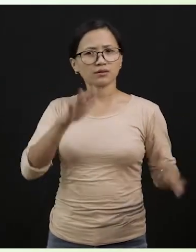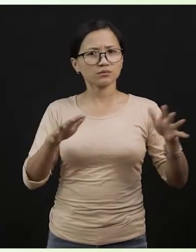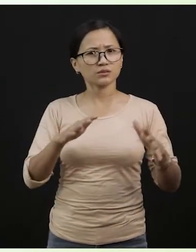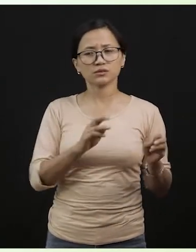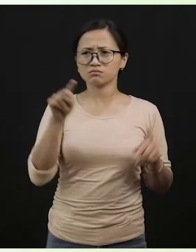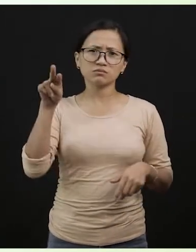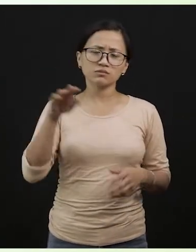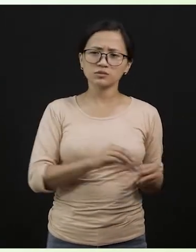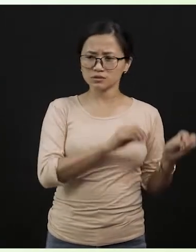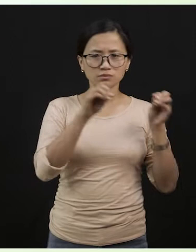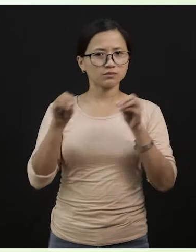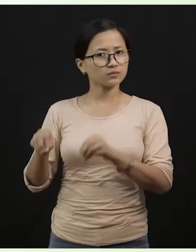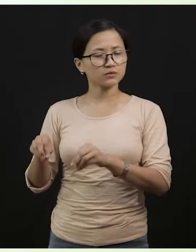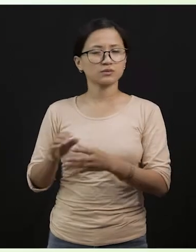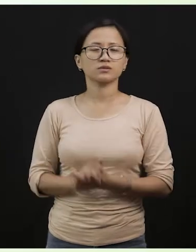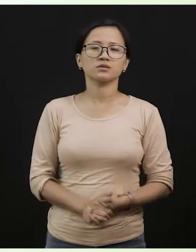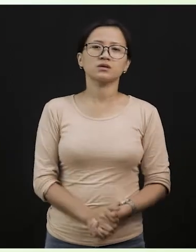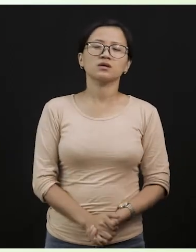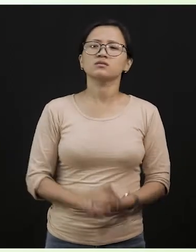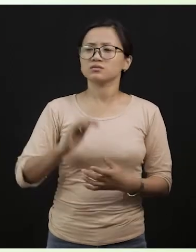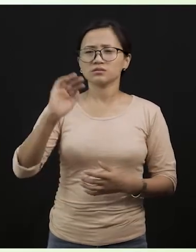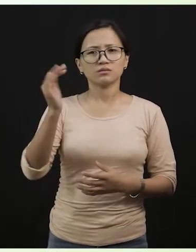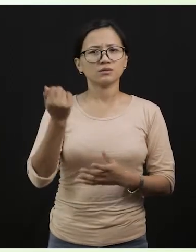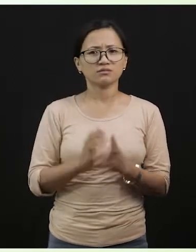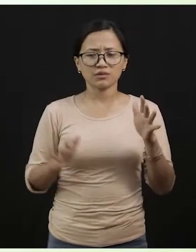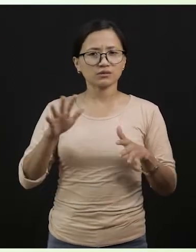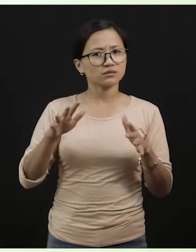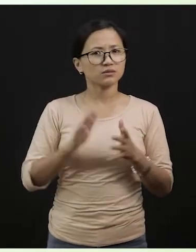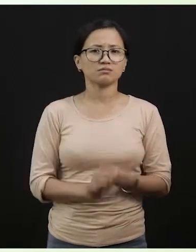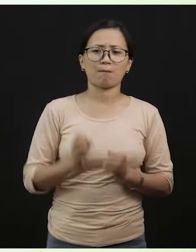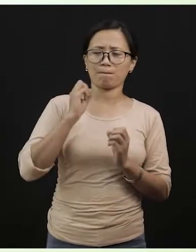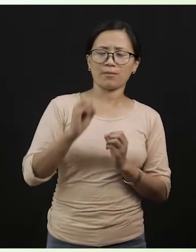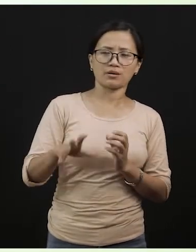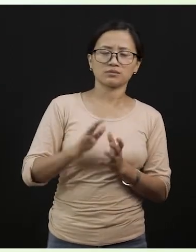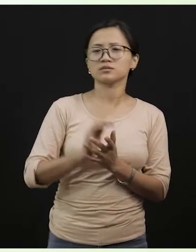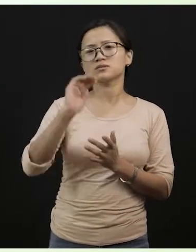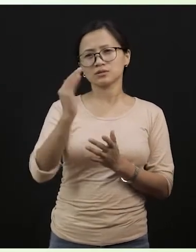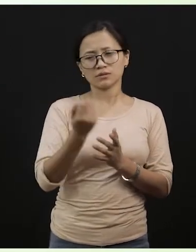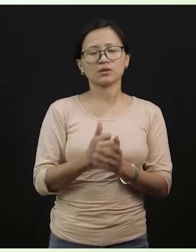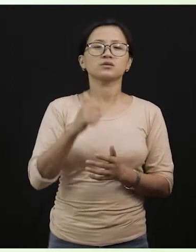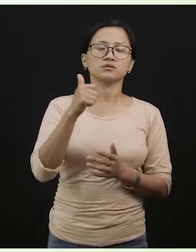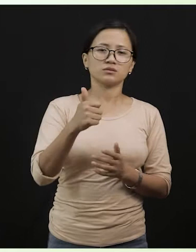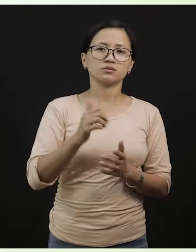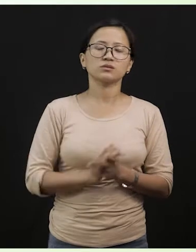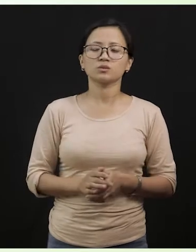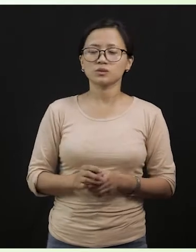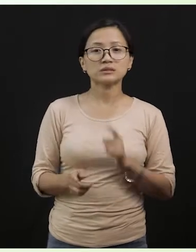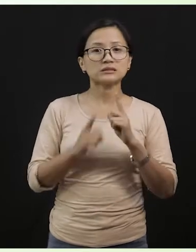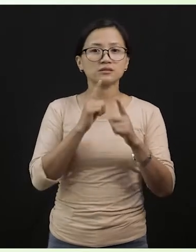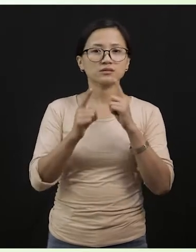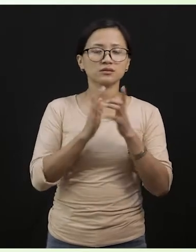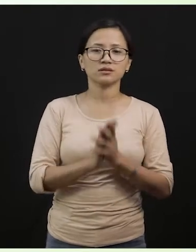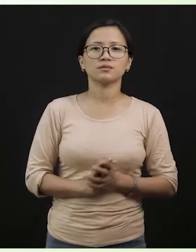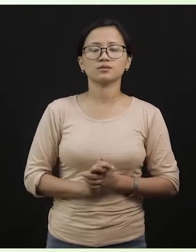But there are so many actions which are bad and also some actions which are good. So we are going to discuss about the good things, but I want